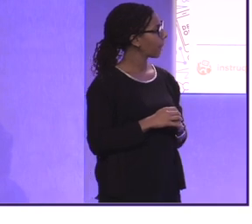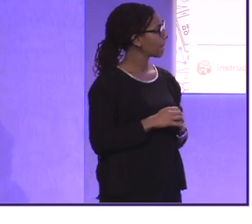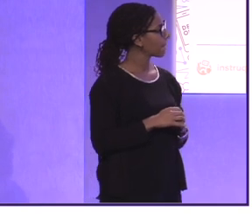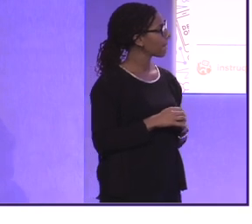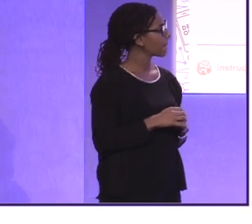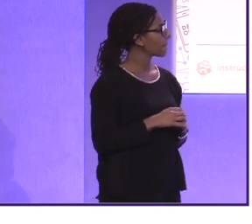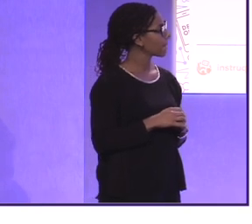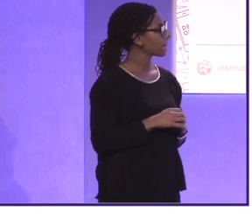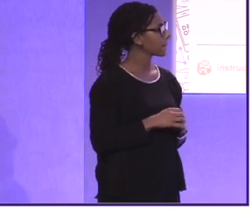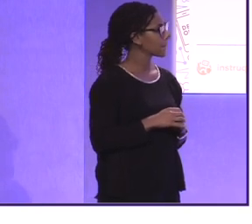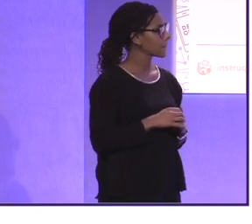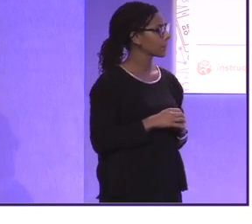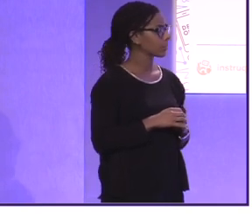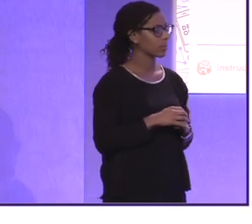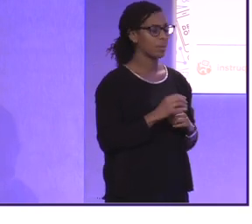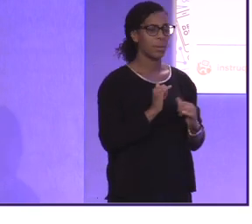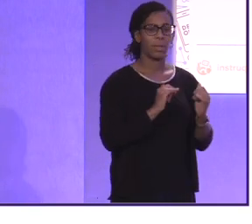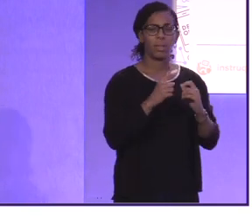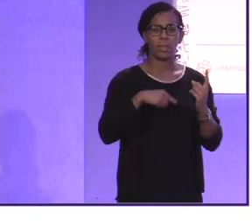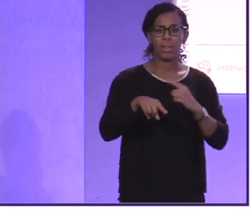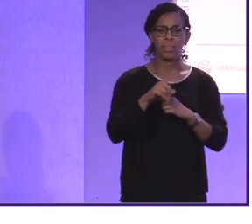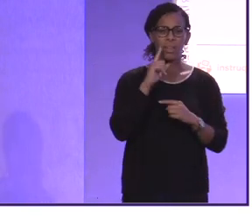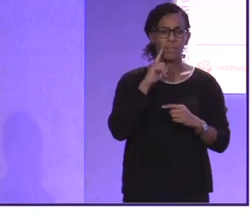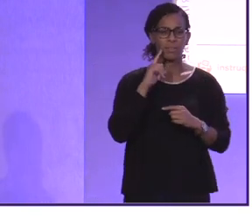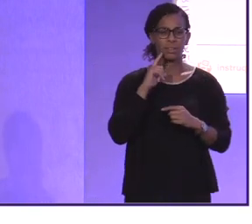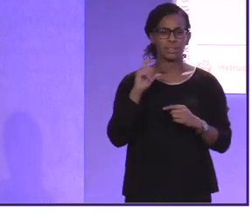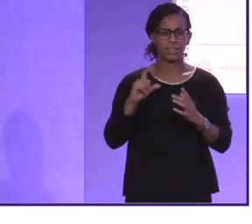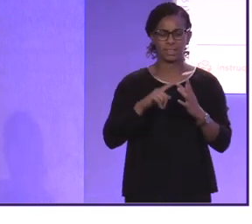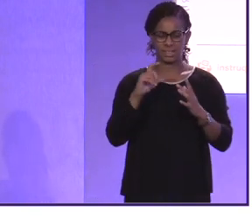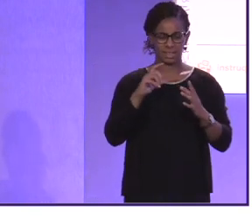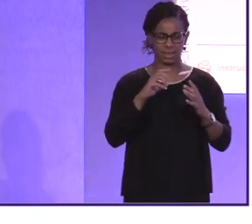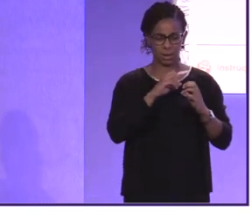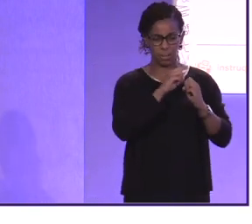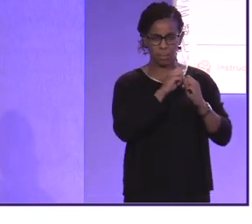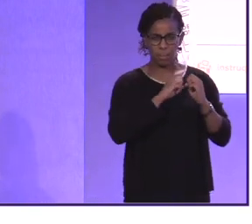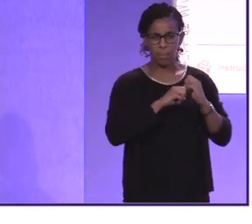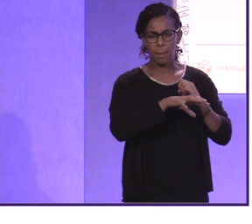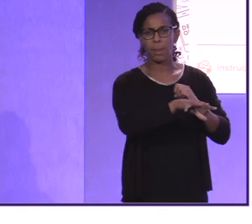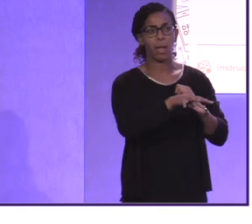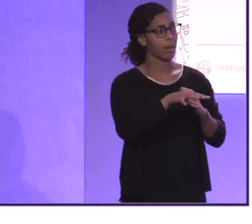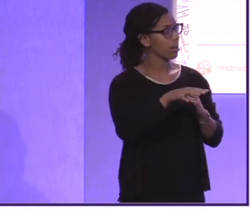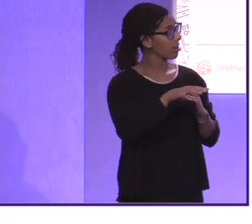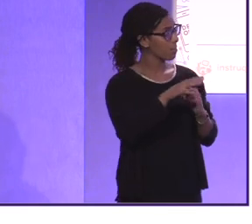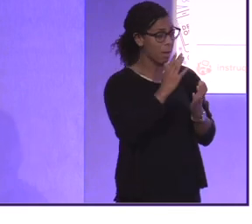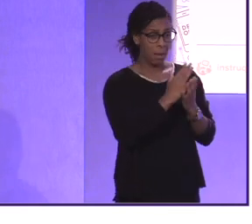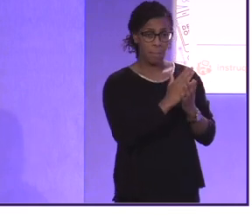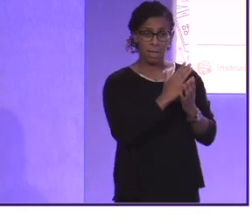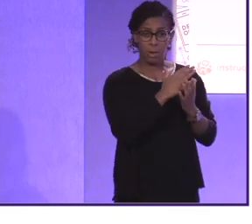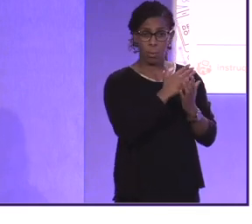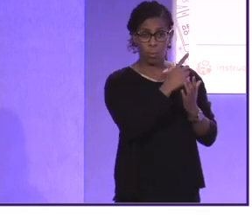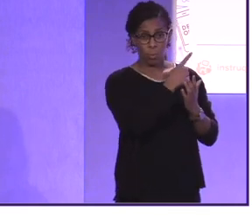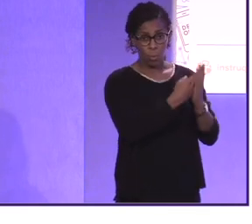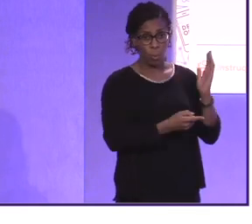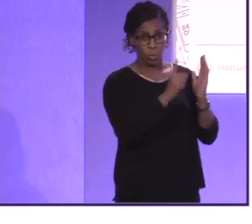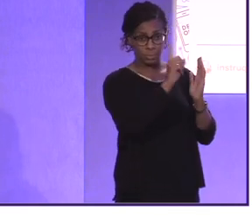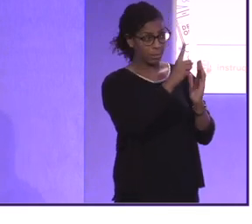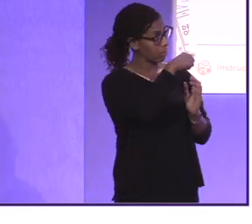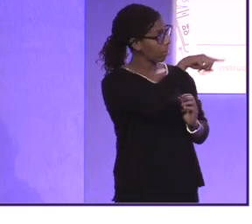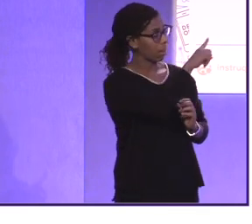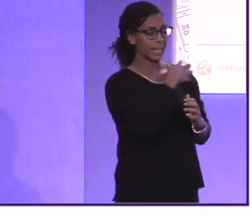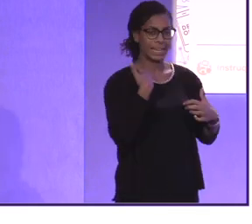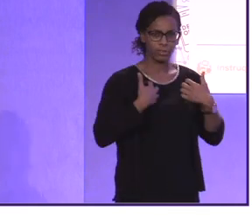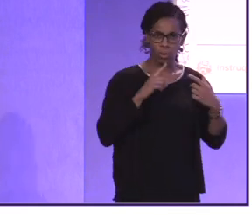of a CI/CD pipeline, that literally everyone on that list has some kind of interest in what's happening on that